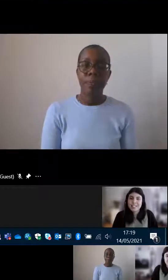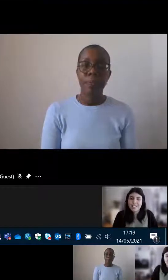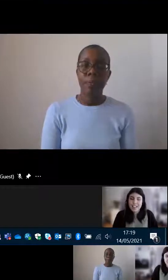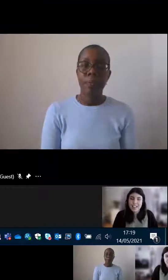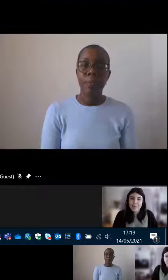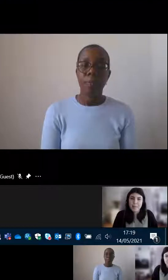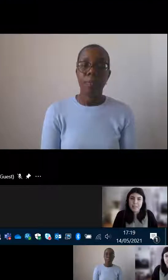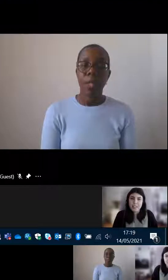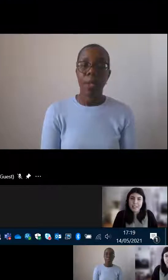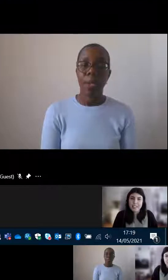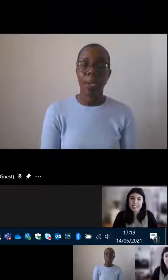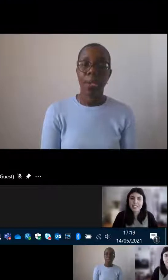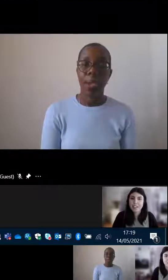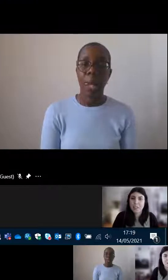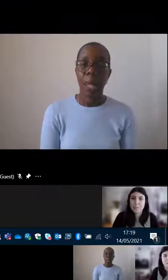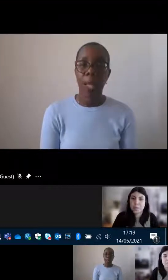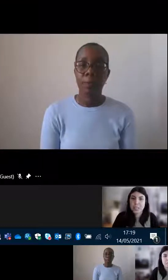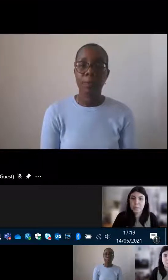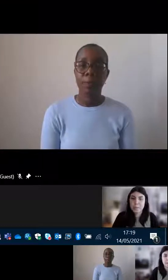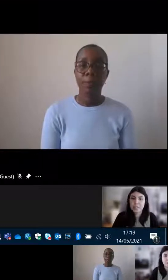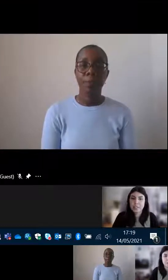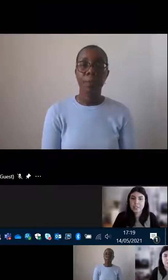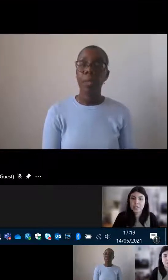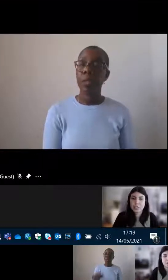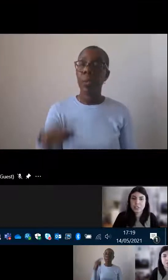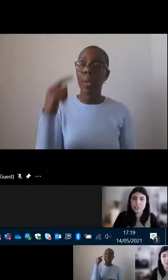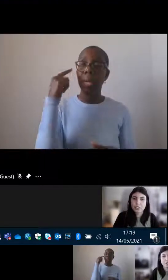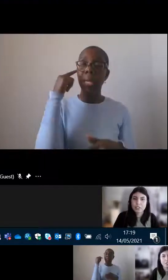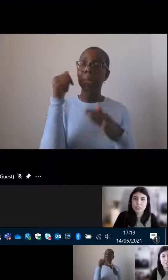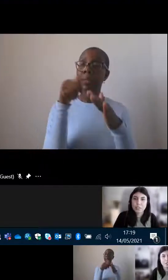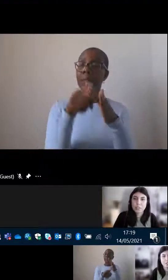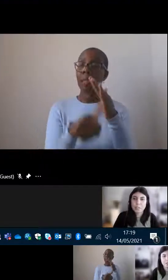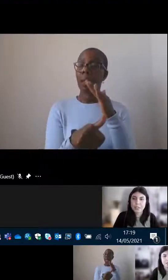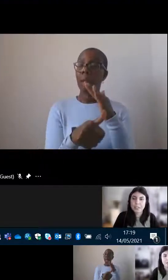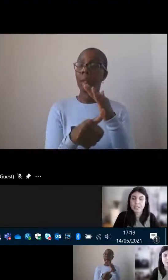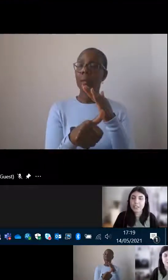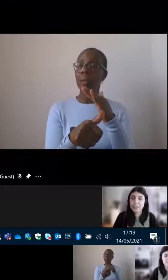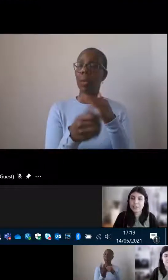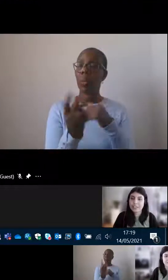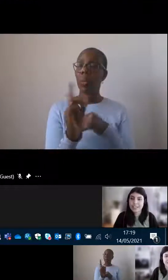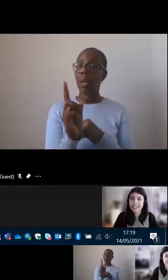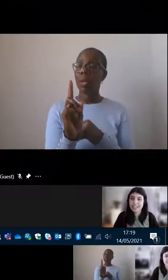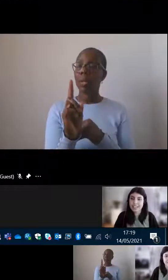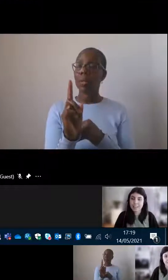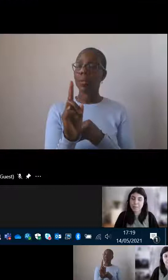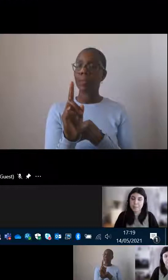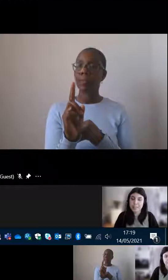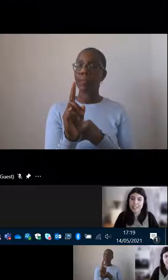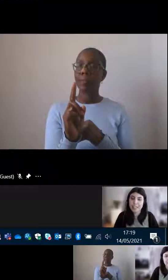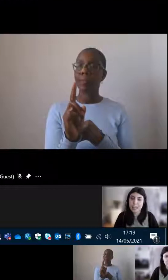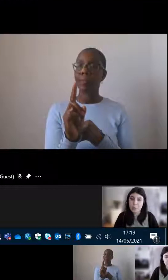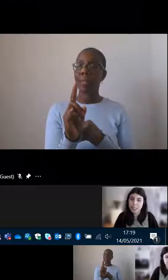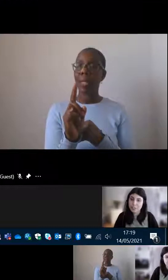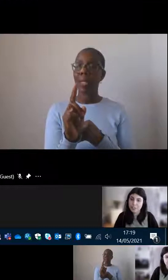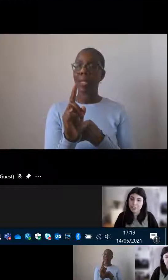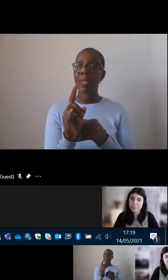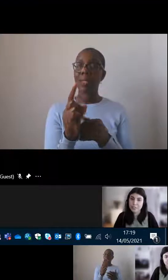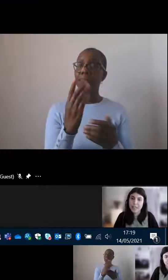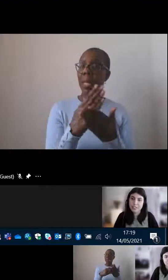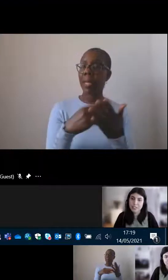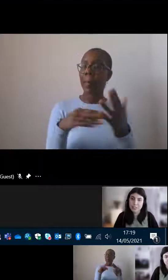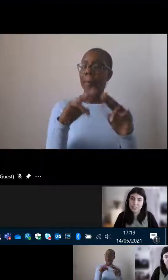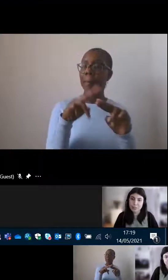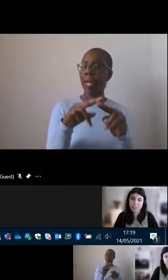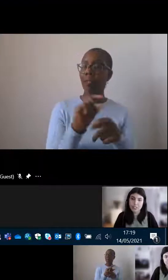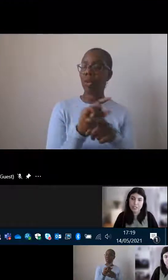So this is Head Start's Being a Parent course. It's a brilliant course. It's a 9-week course